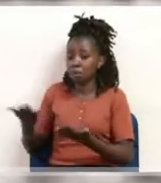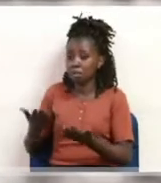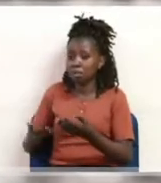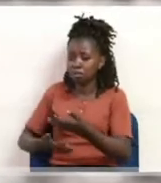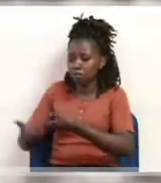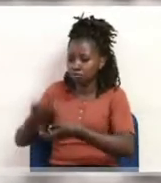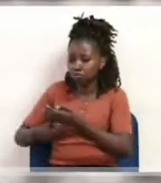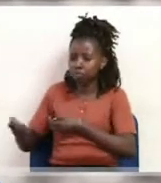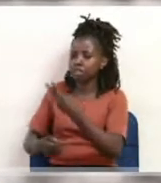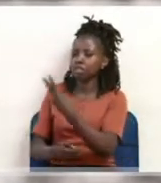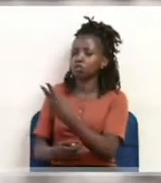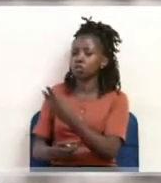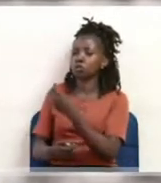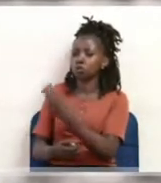Very quick, hata haoni, alafu namfungia.